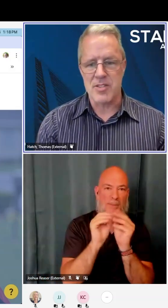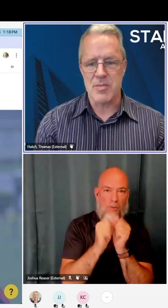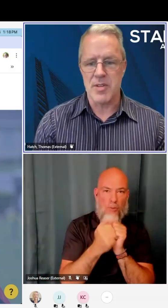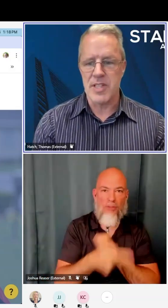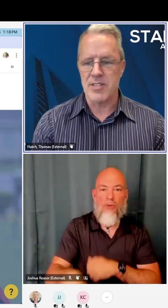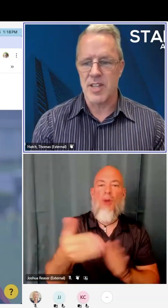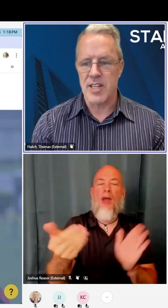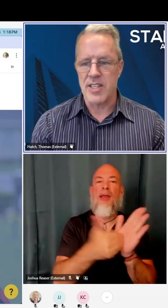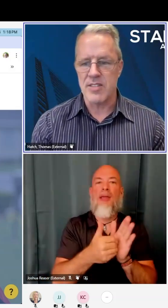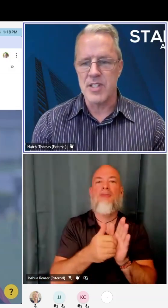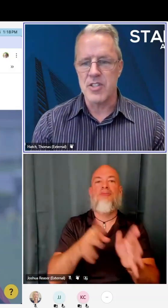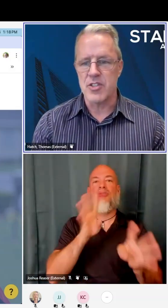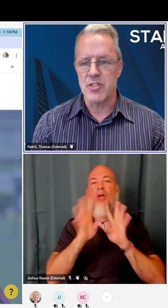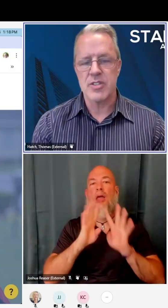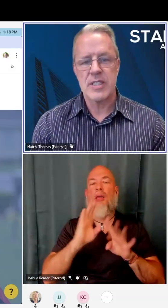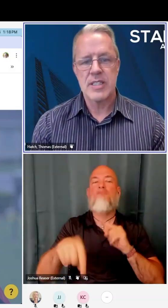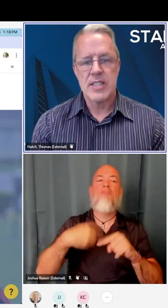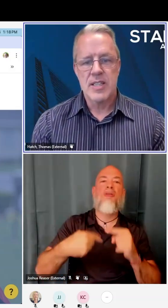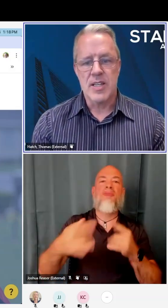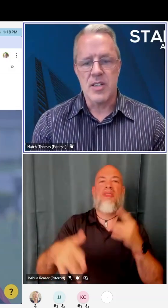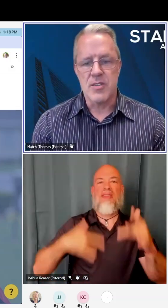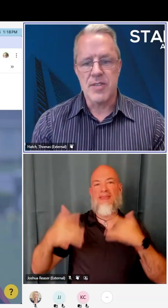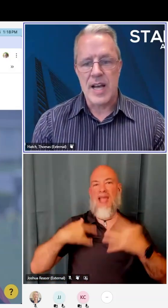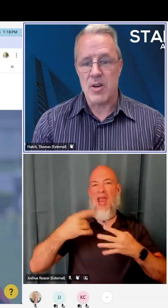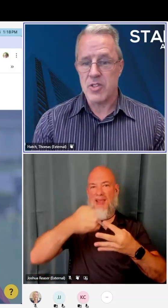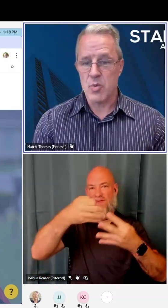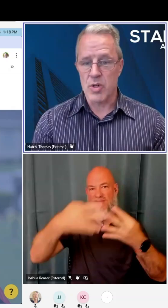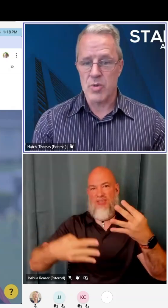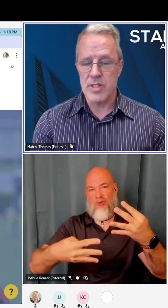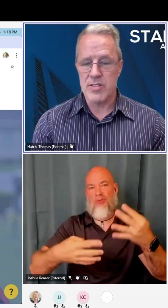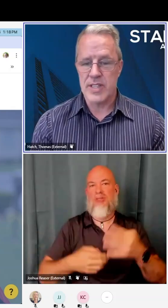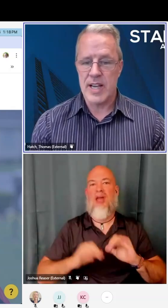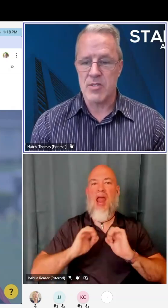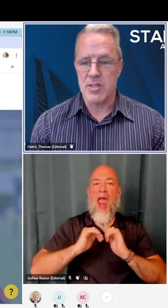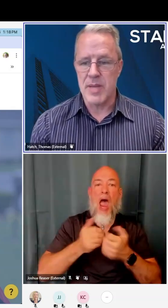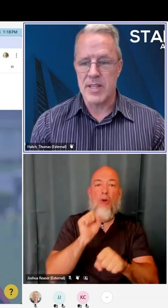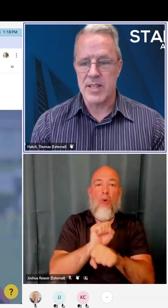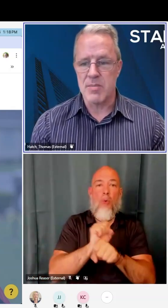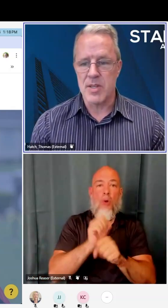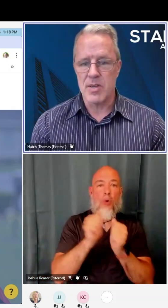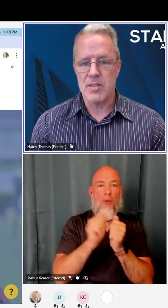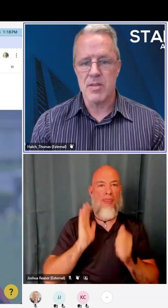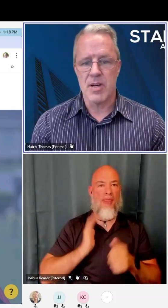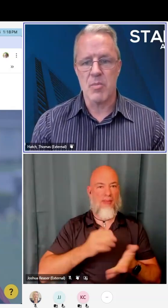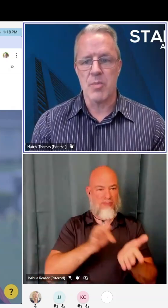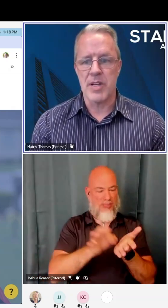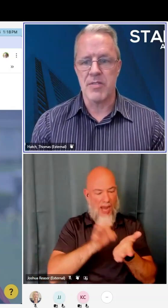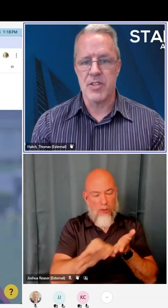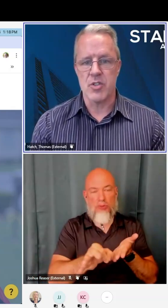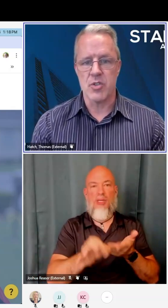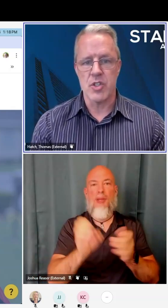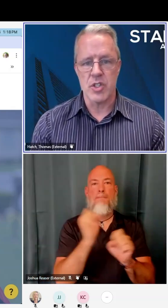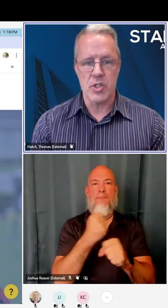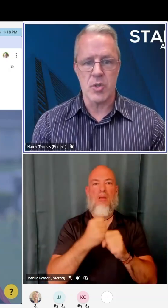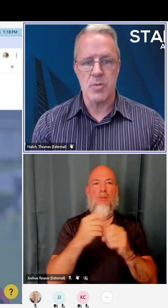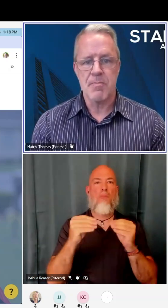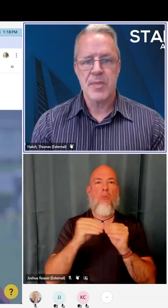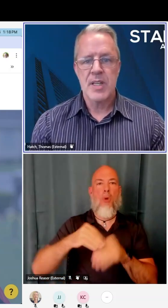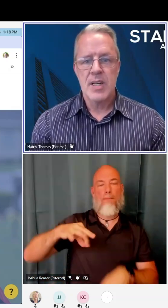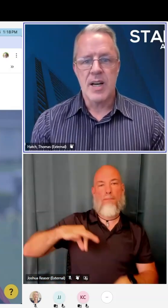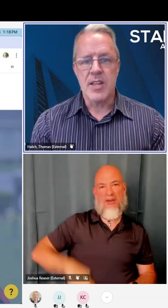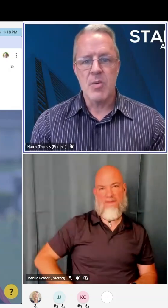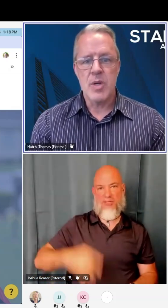talk about some of the exciting features of how to work with these accounts and make them more beneficial to